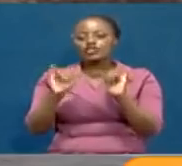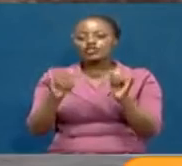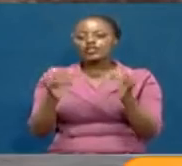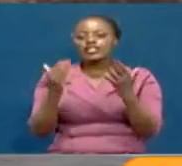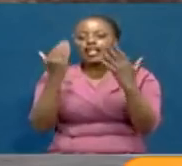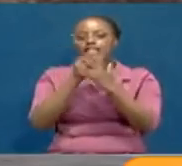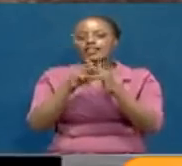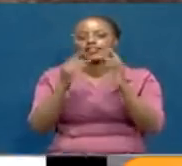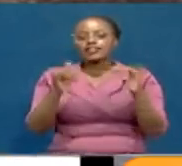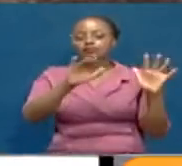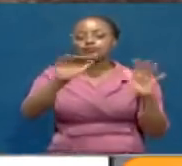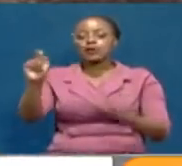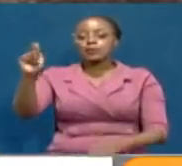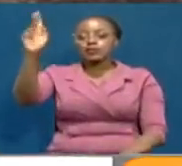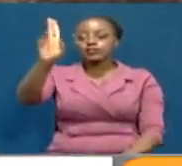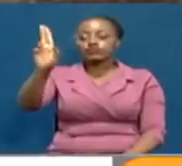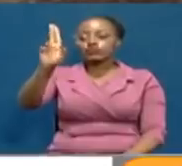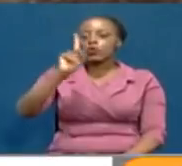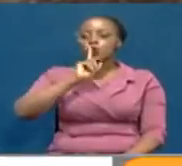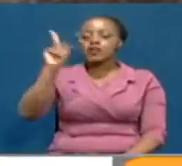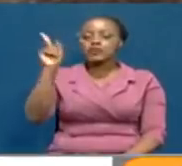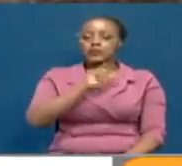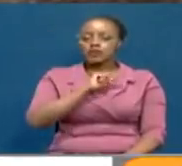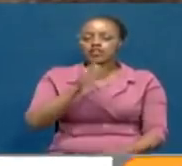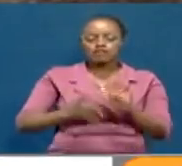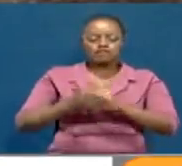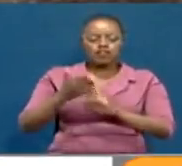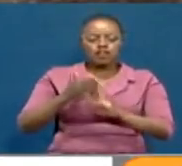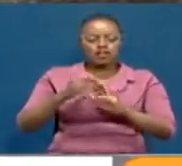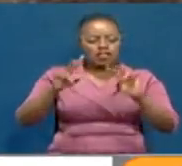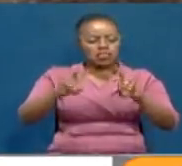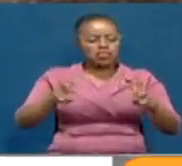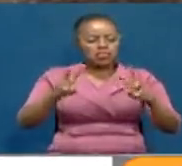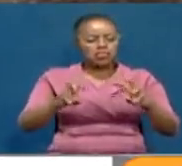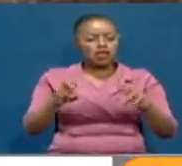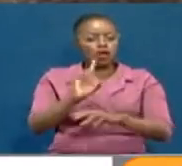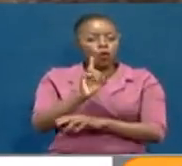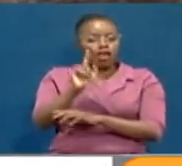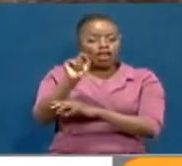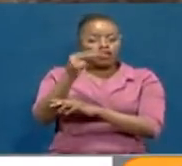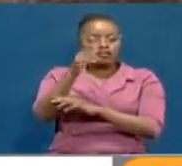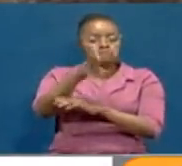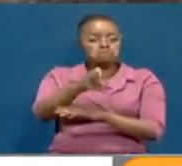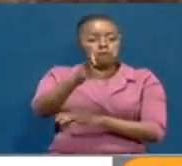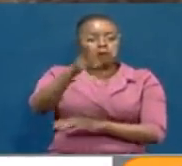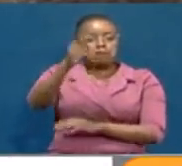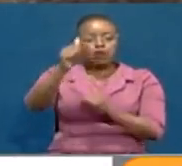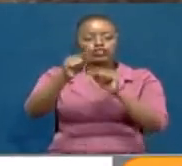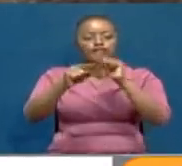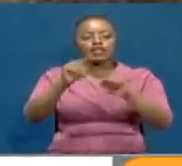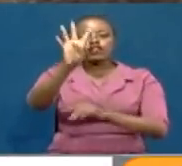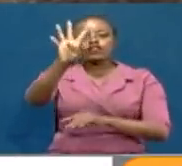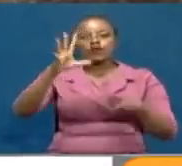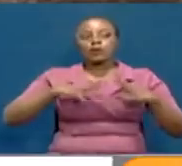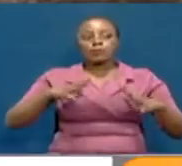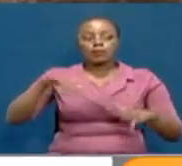And President Uhuru Kenyatta has ordered an immediate and fast-tracked investigation into Thursday's shooting incident that claimed four